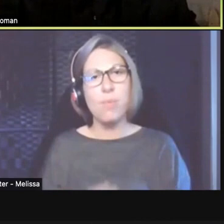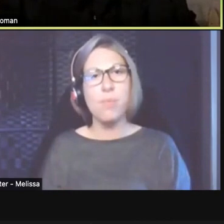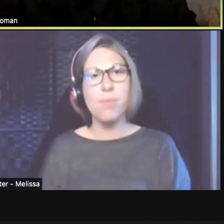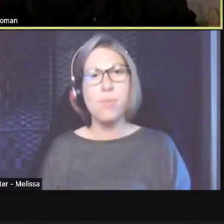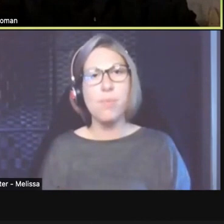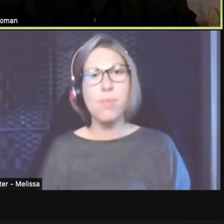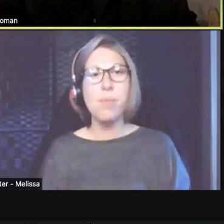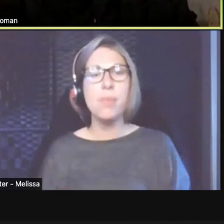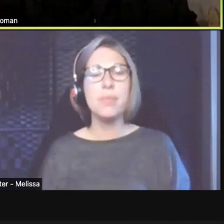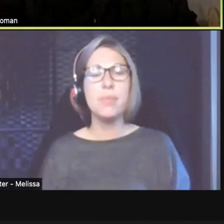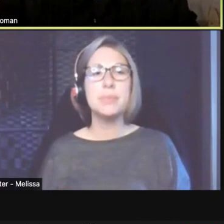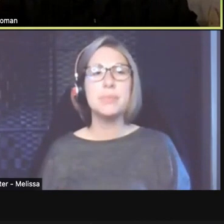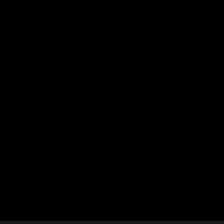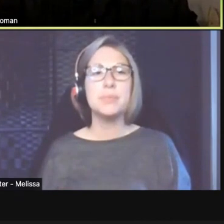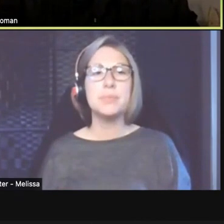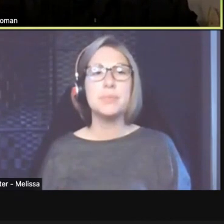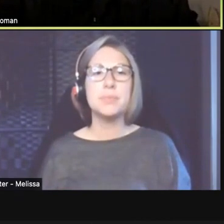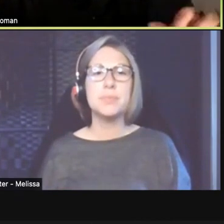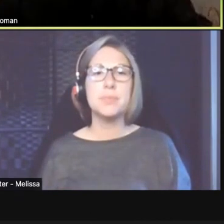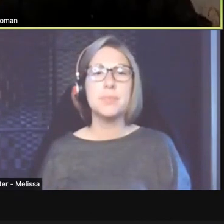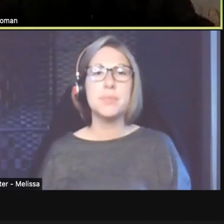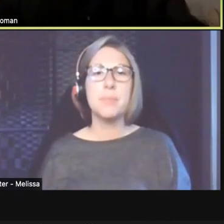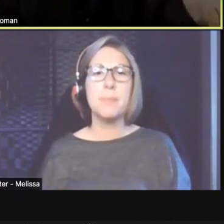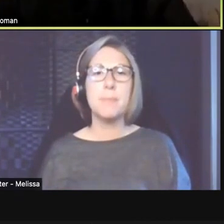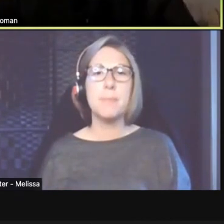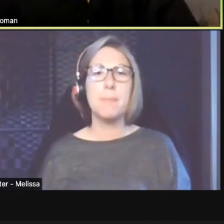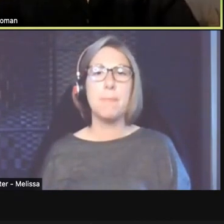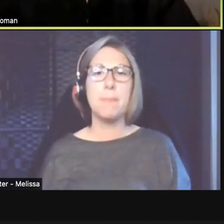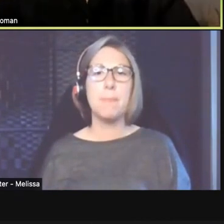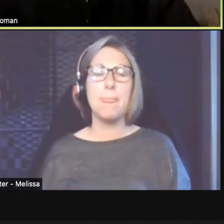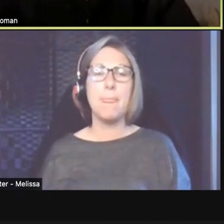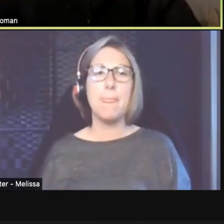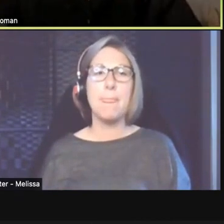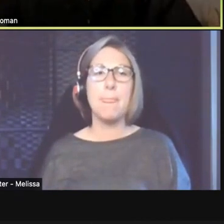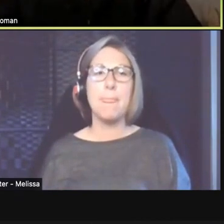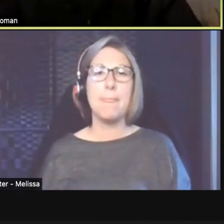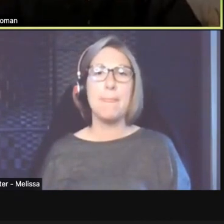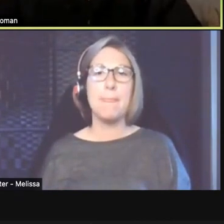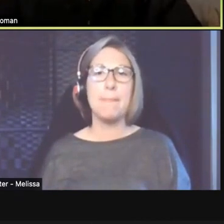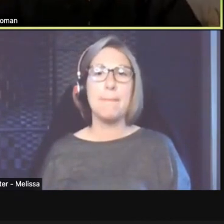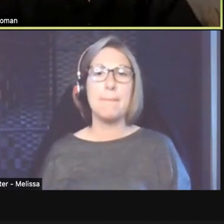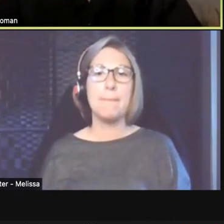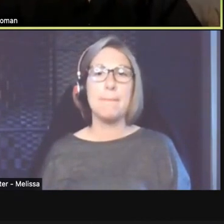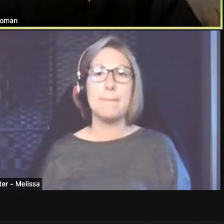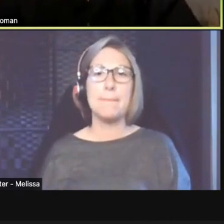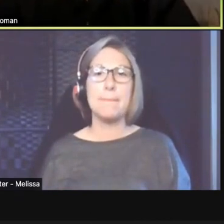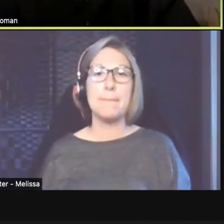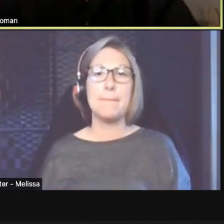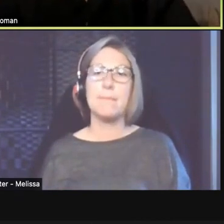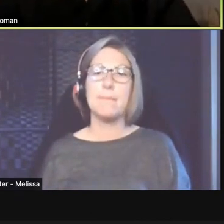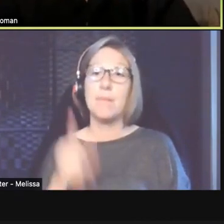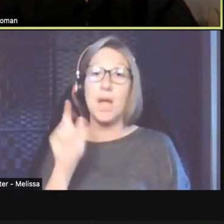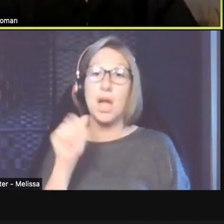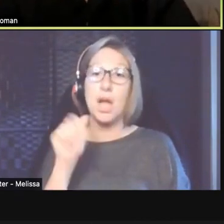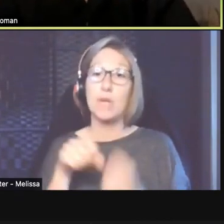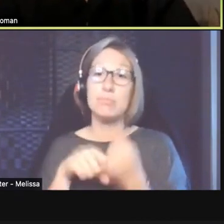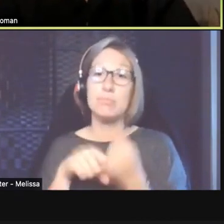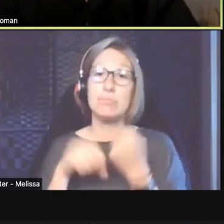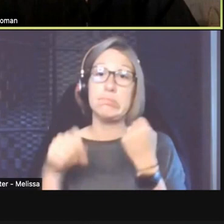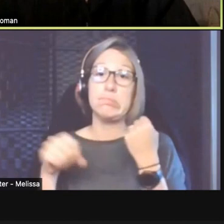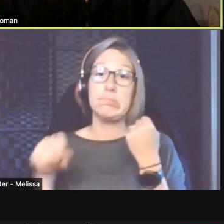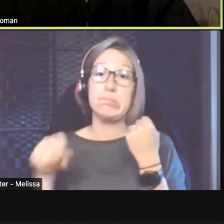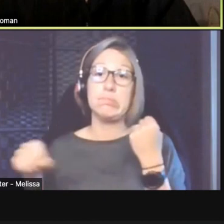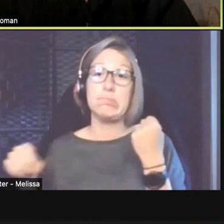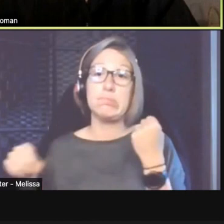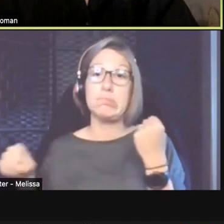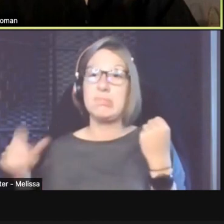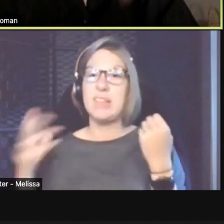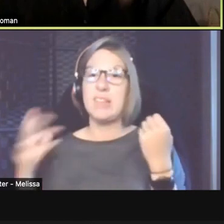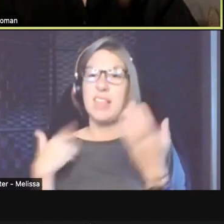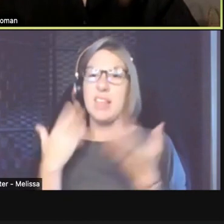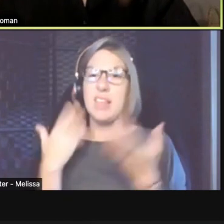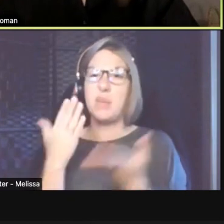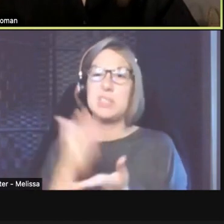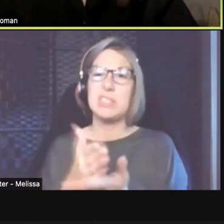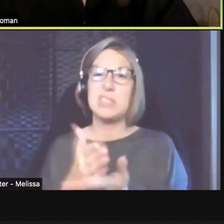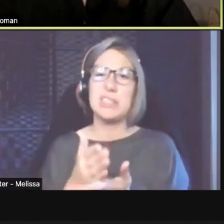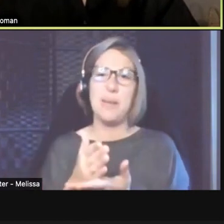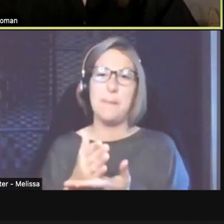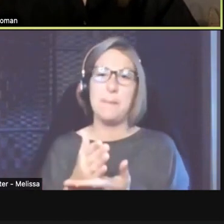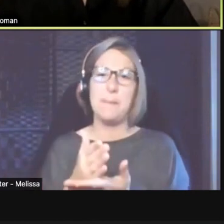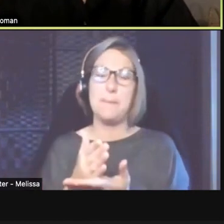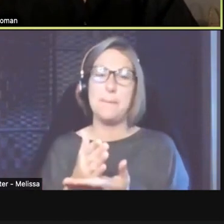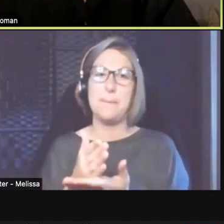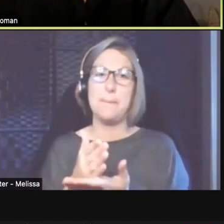And so I'm not, this could go on forever. So I'm going to probably stop here, I